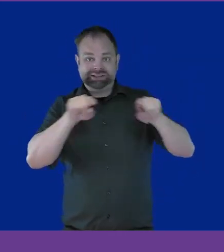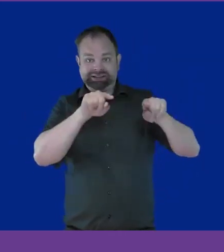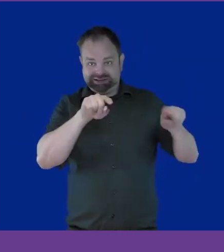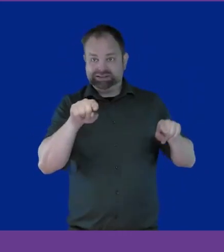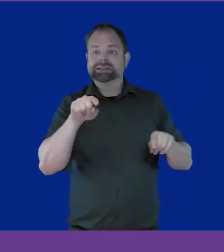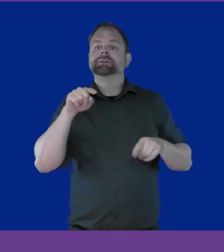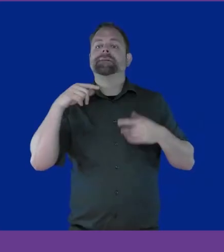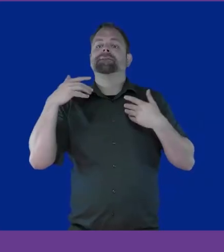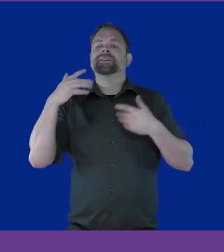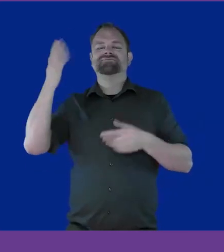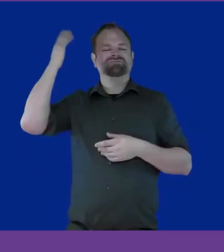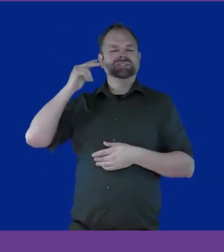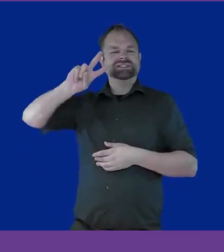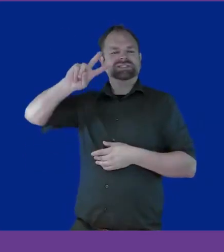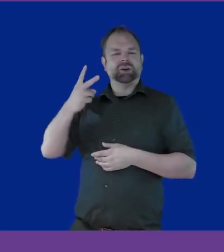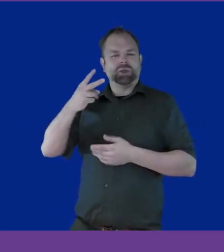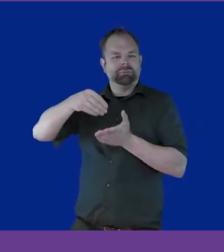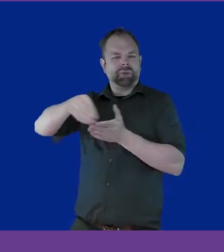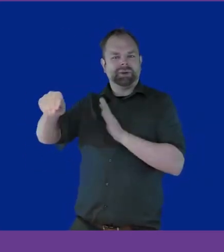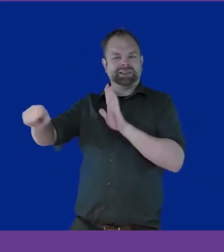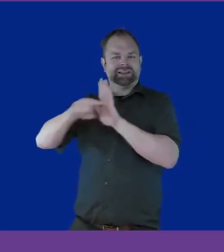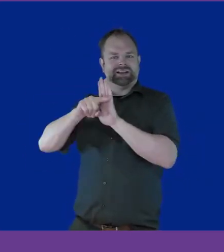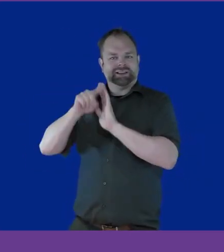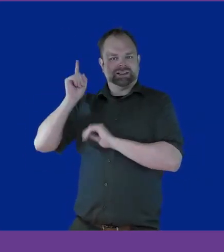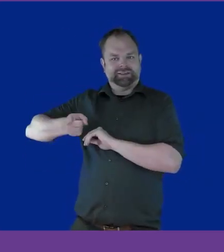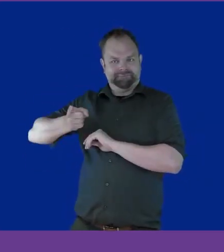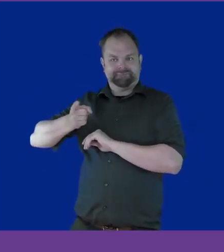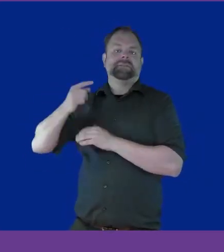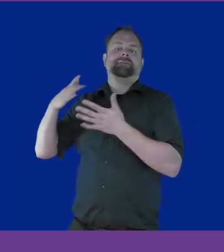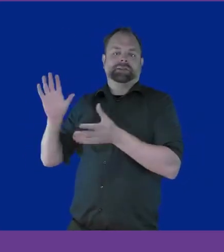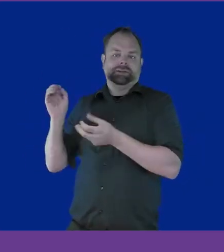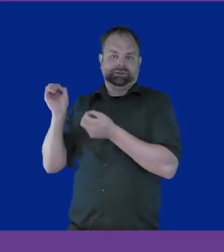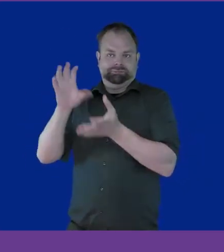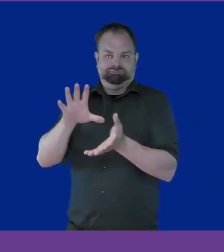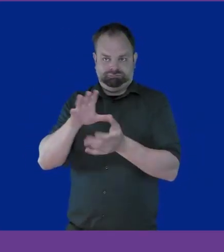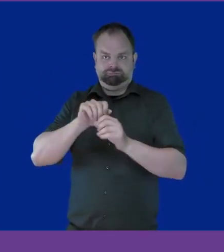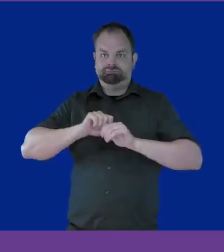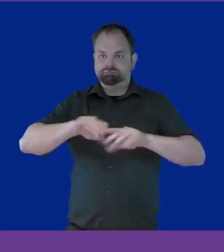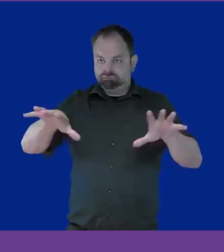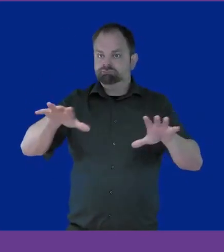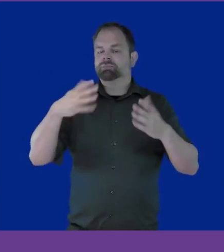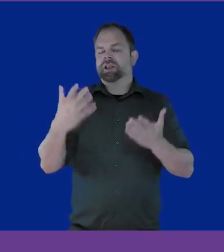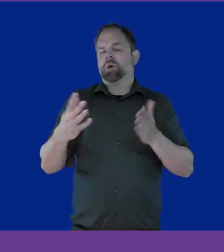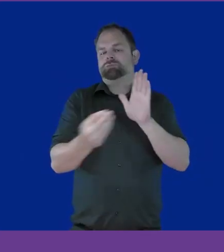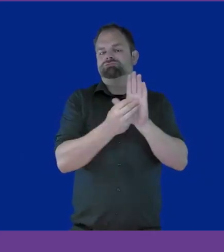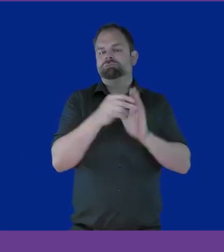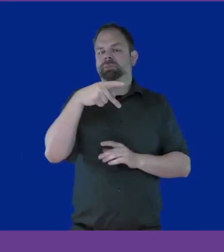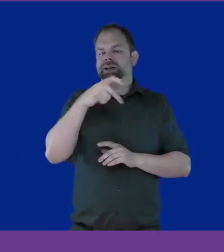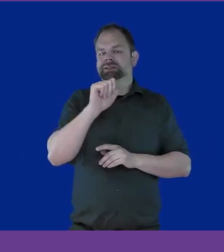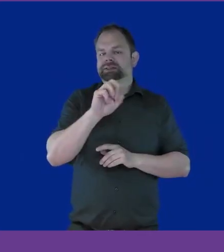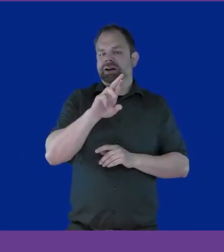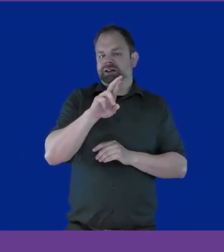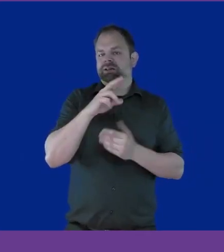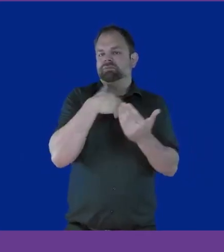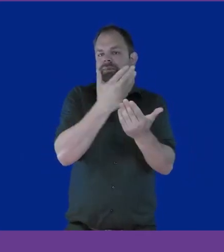that has to do with giving users a better control of the access to payment account information that is